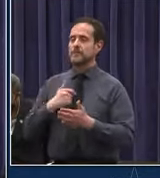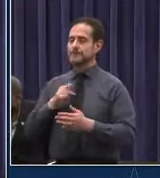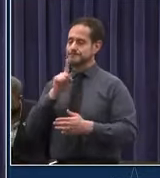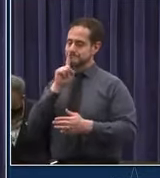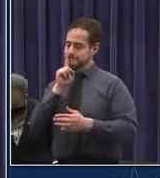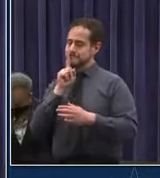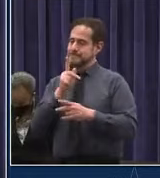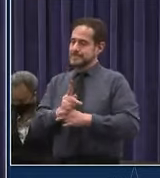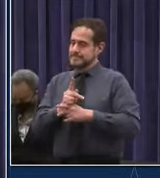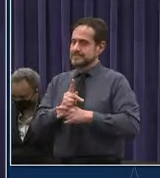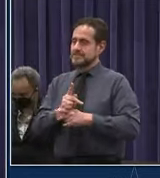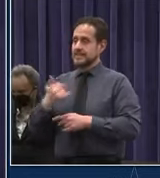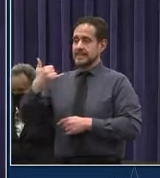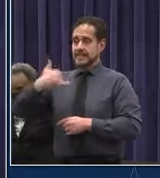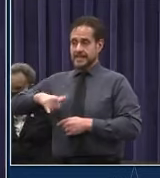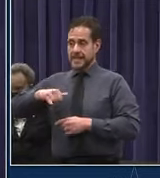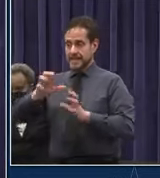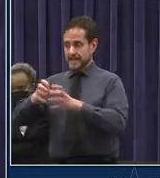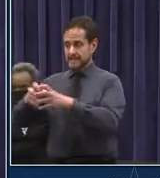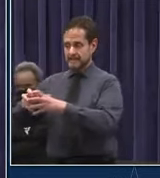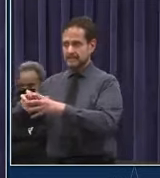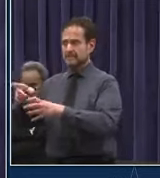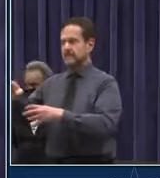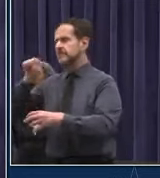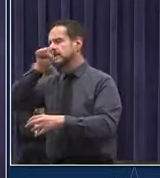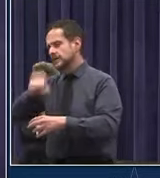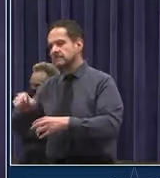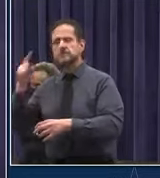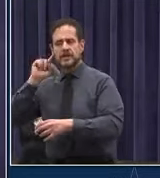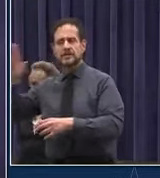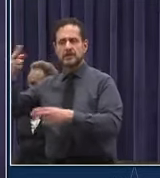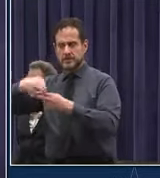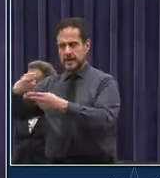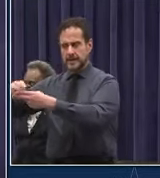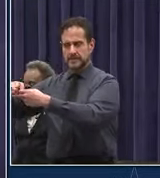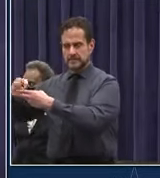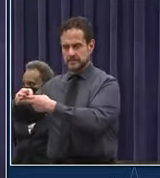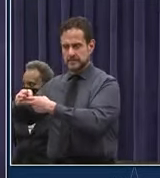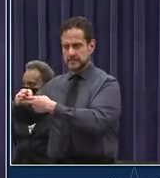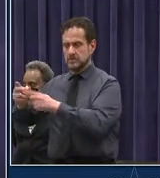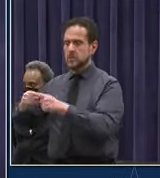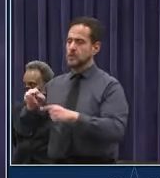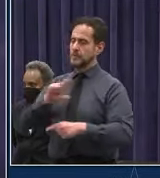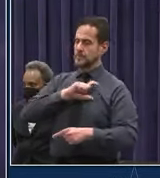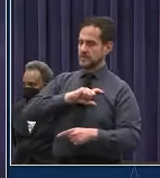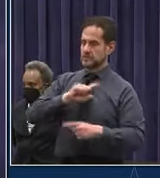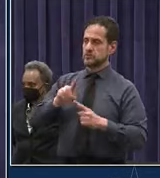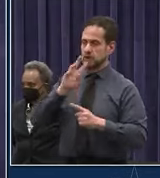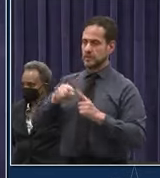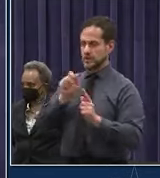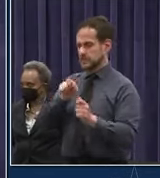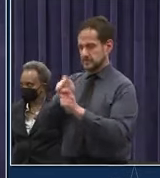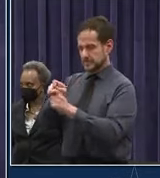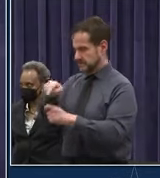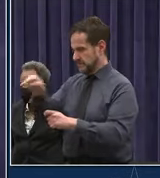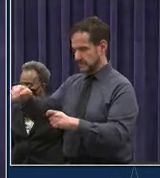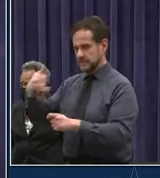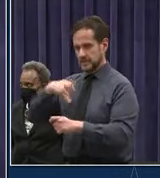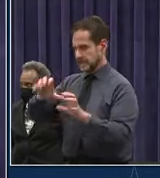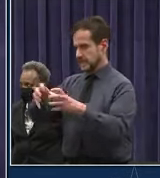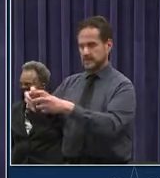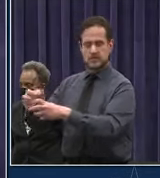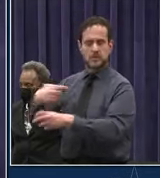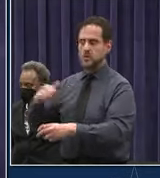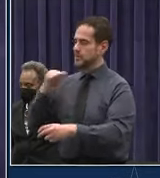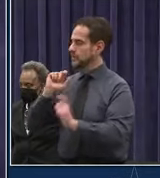done. Thank you, Mayor. Tom Shuba, Sun-Times. Hi, Superintendent. Can you give us any background on the gang dispute